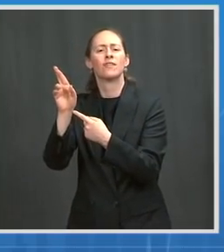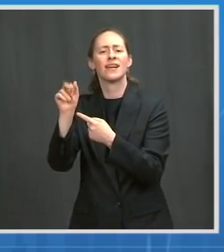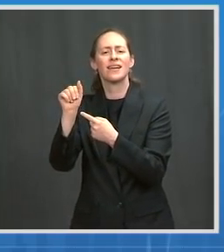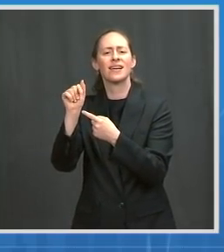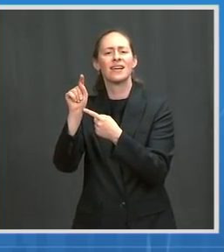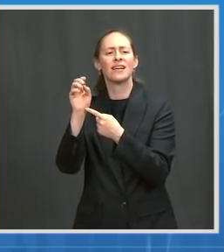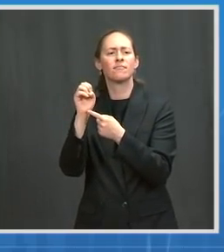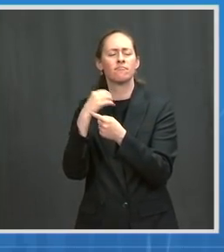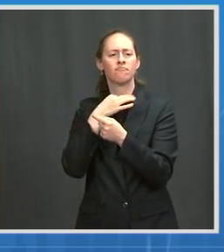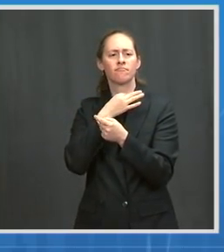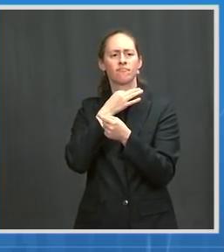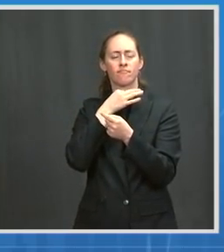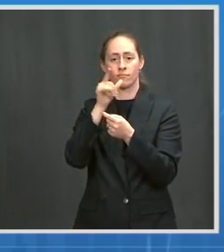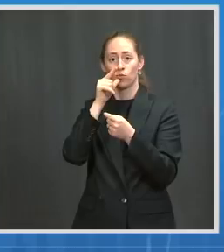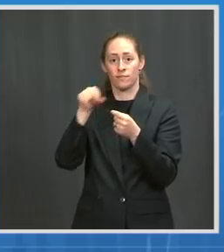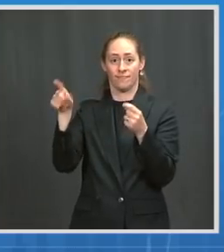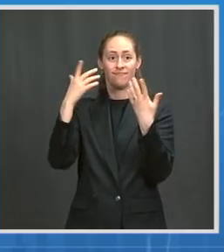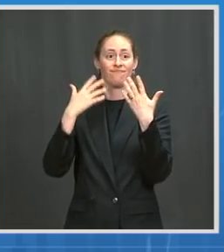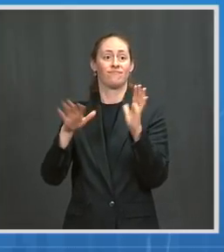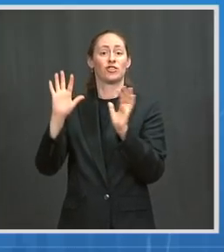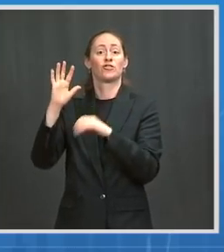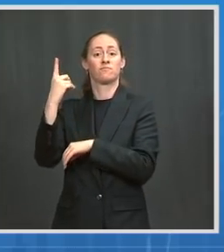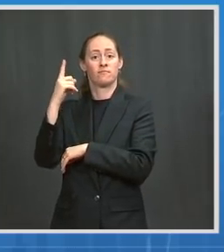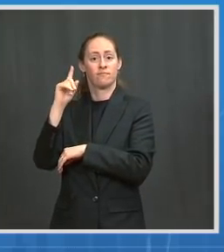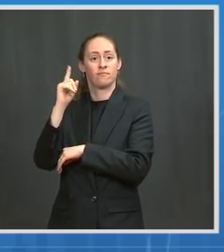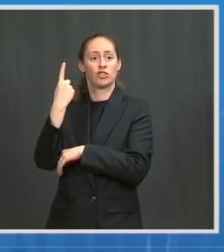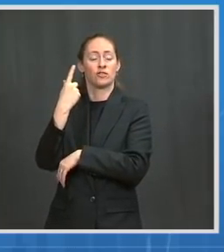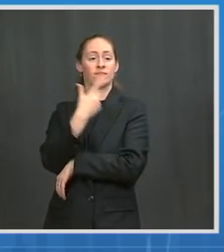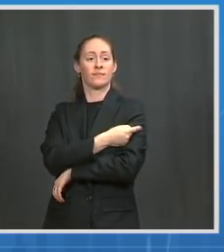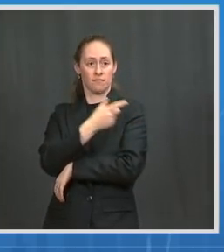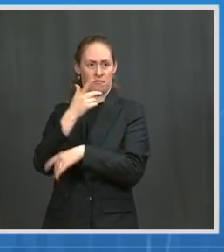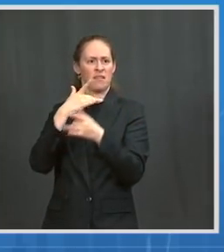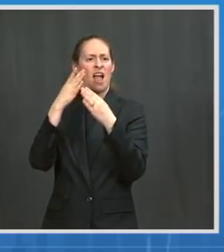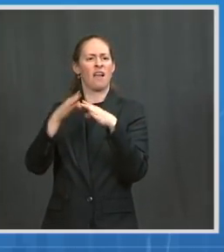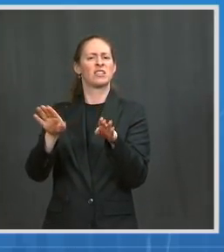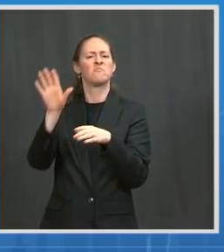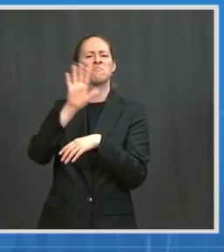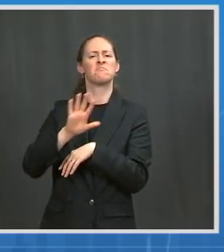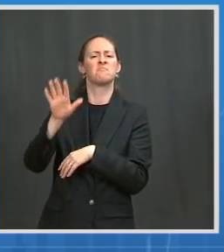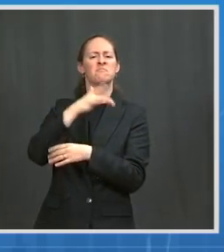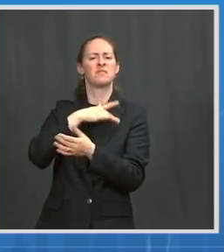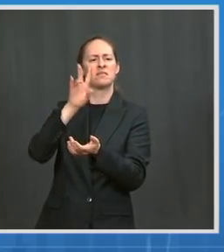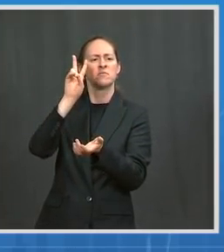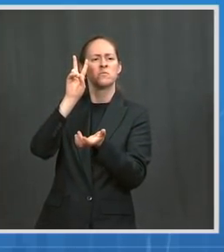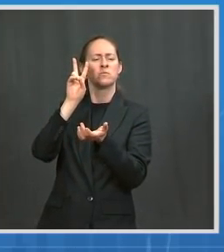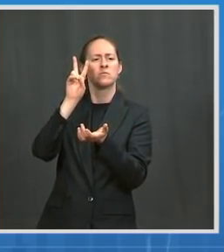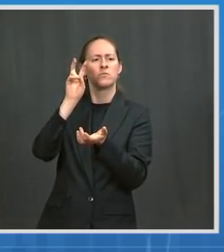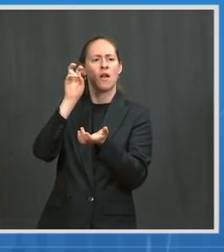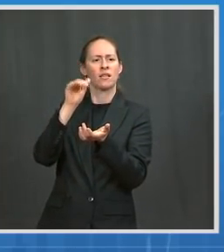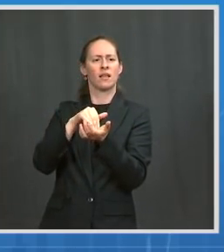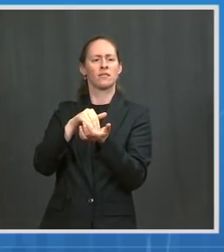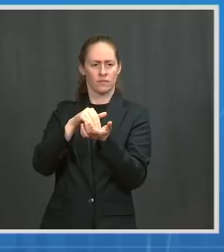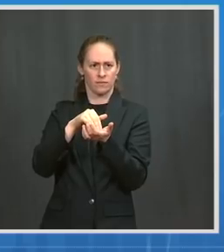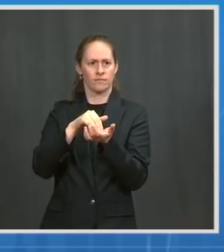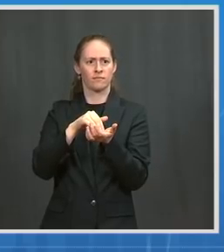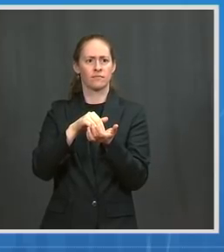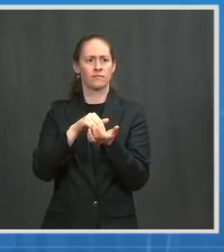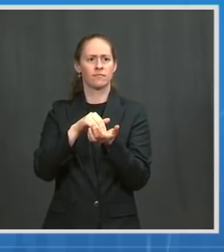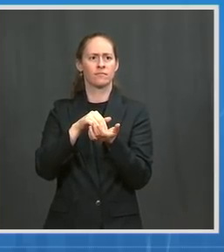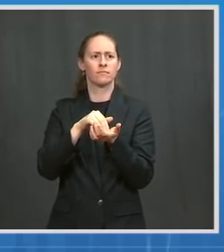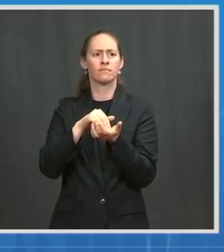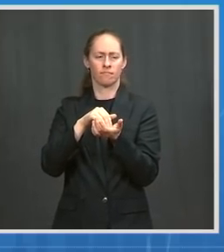dose, the 7-day average is about 200,000, and that is down from roughly